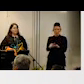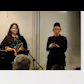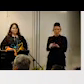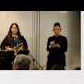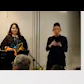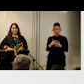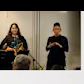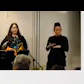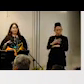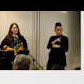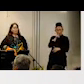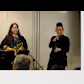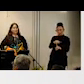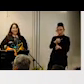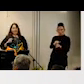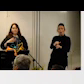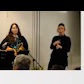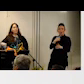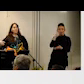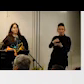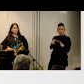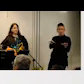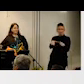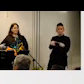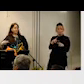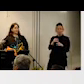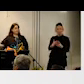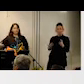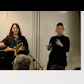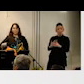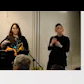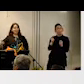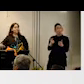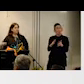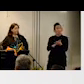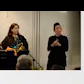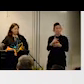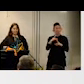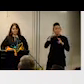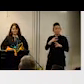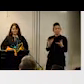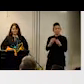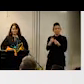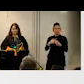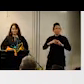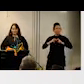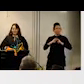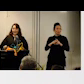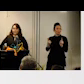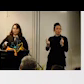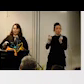group allows us to intervene early and enroll them into research in order to change the progression of that